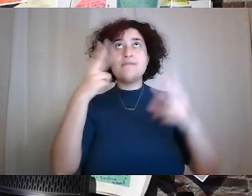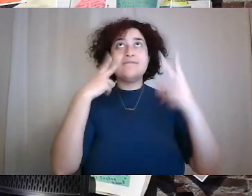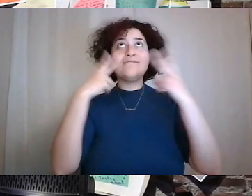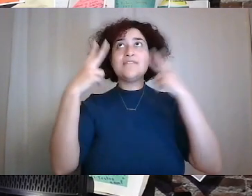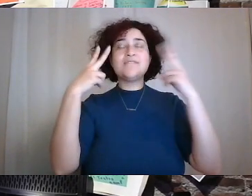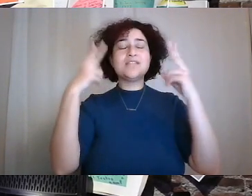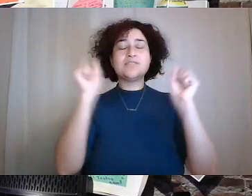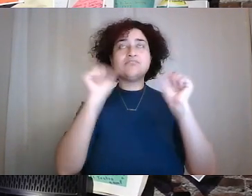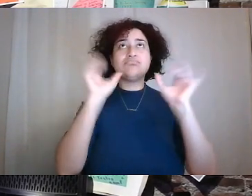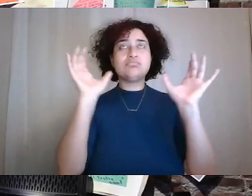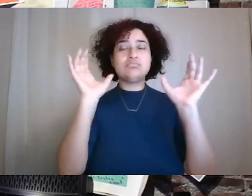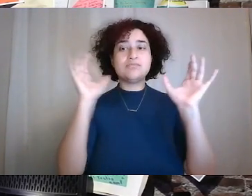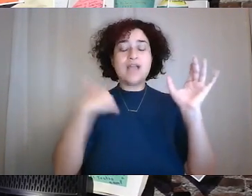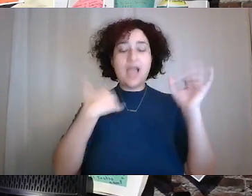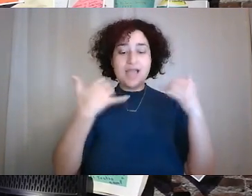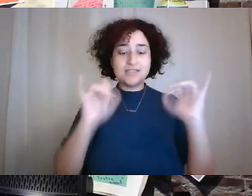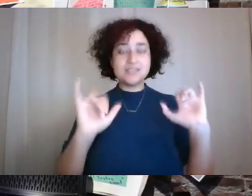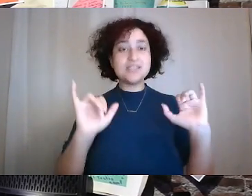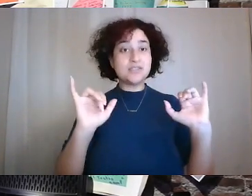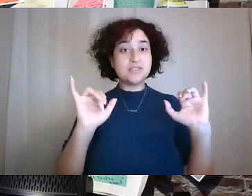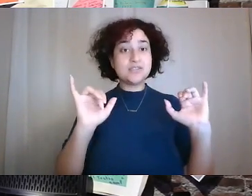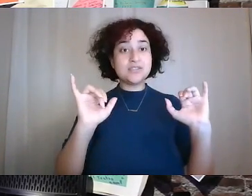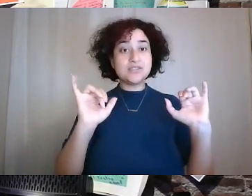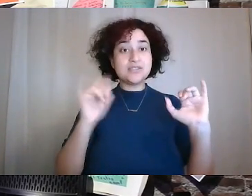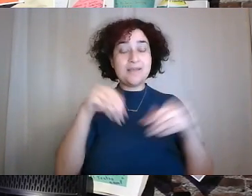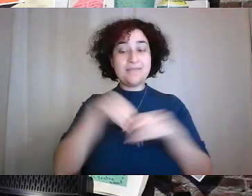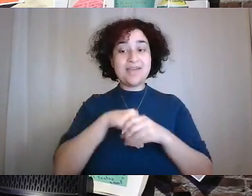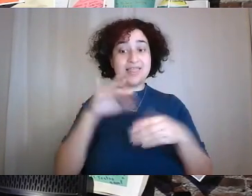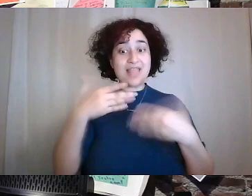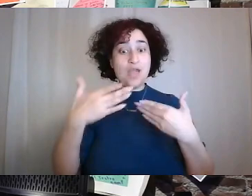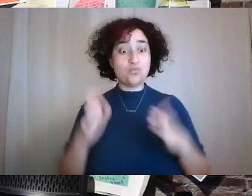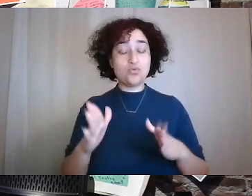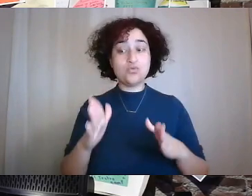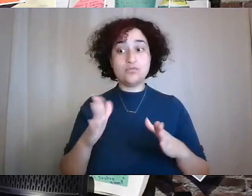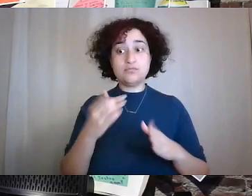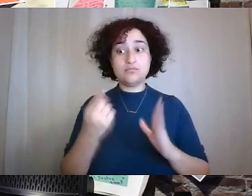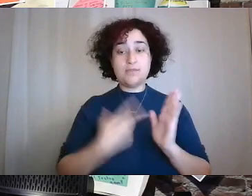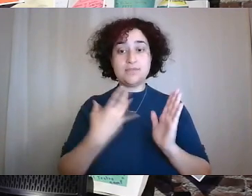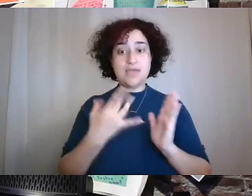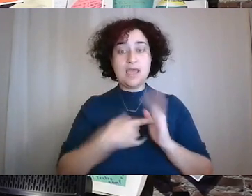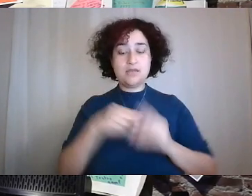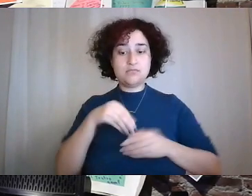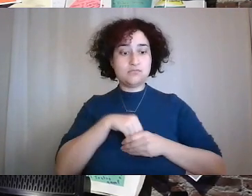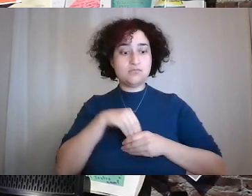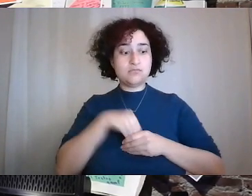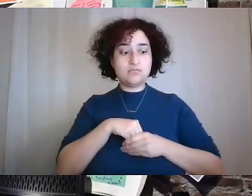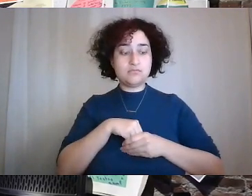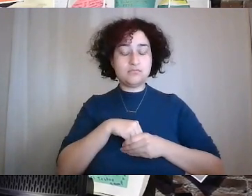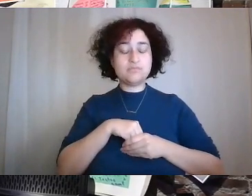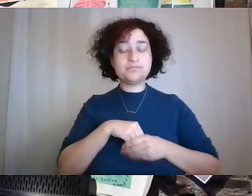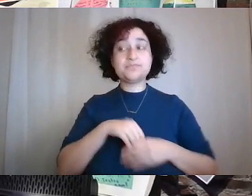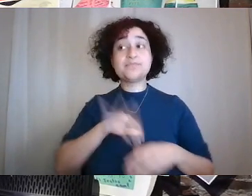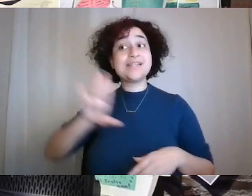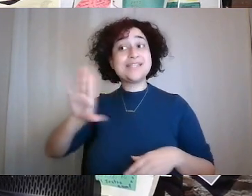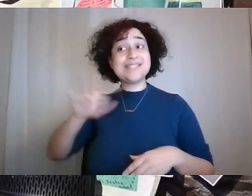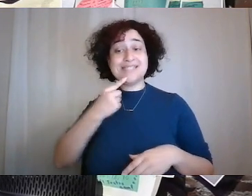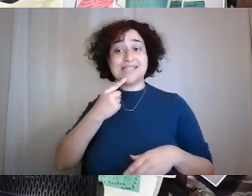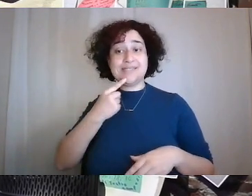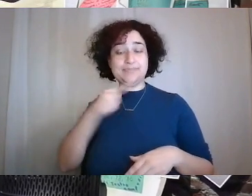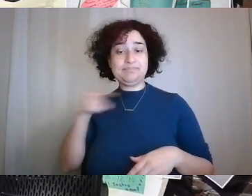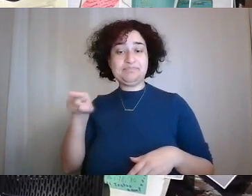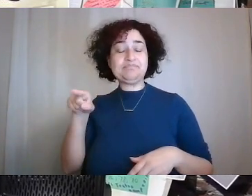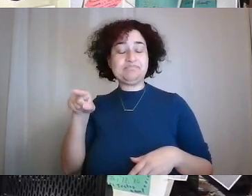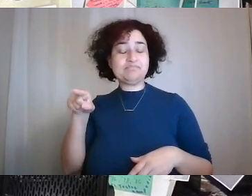still am in that room to some degree, some respect. And he said, we are